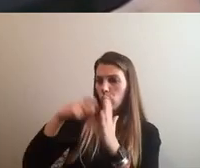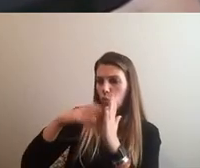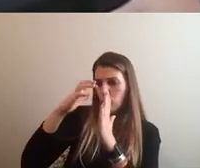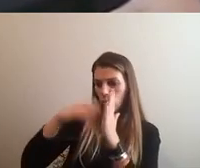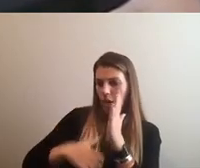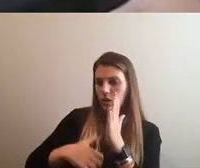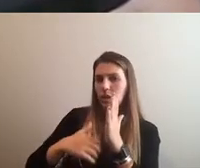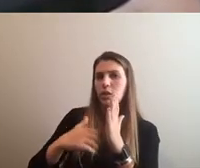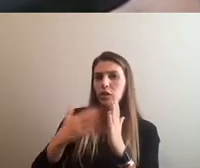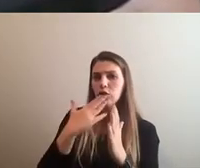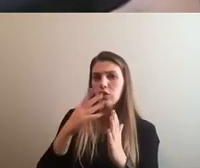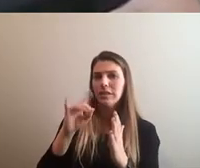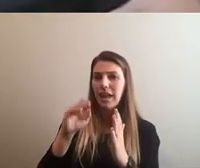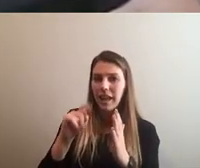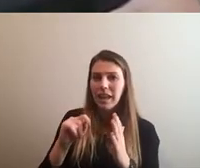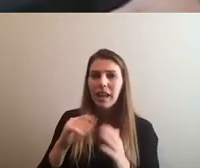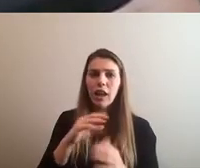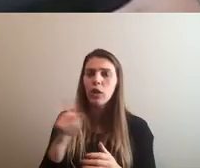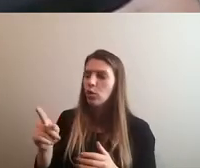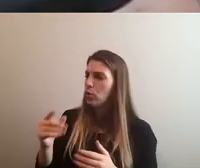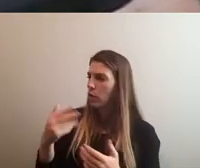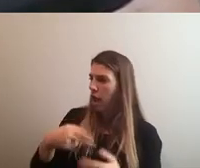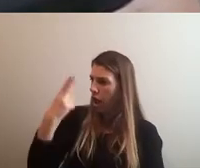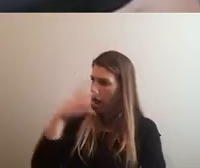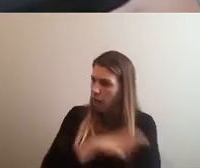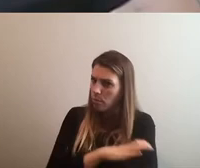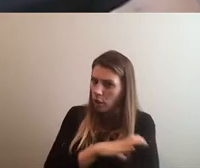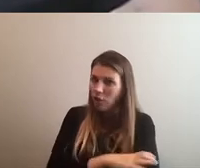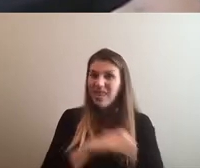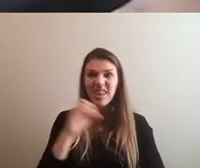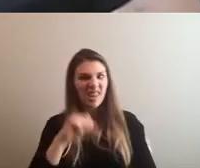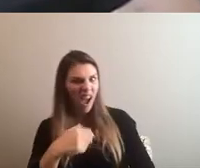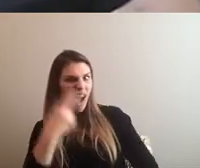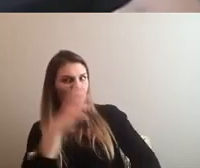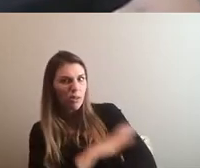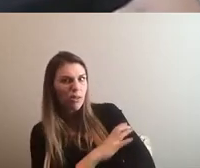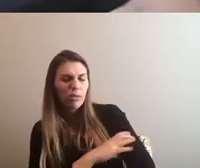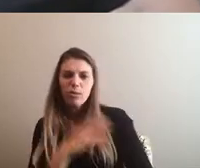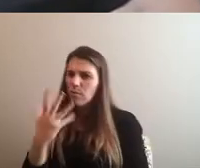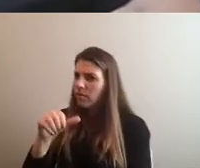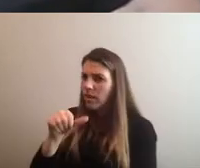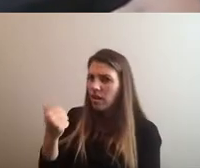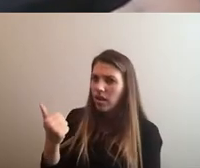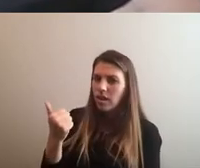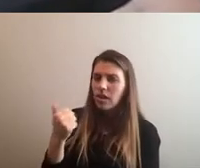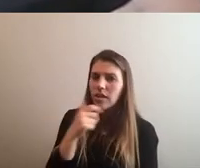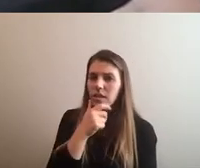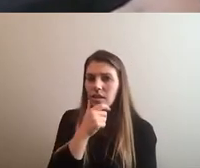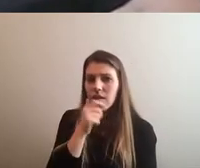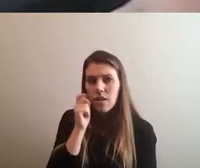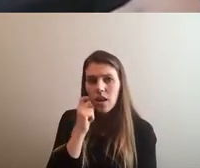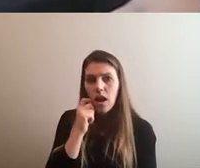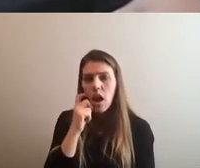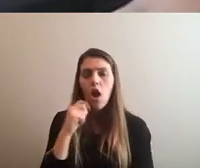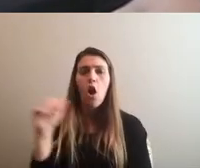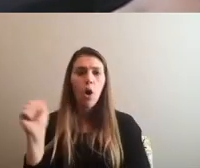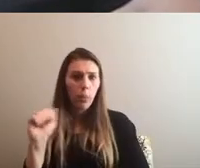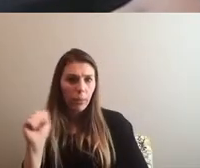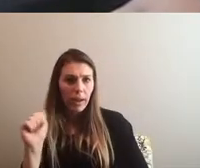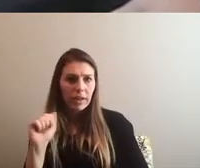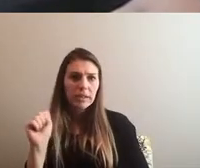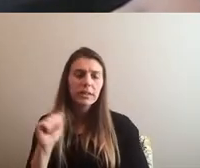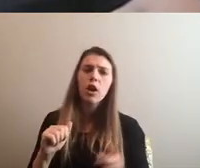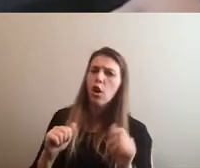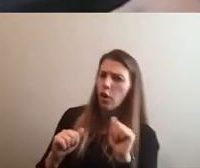guide. Done. And you had what? High blood pressure. Sure, yeah. And what else did you have? Arthritis. Arthritis. Yeah. And were